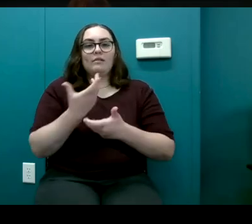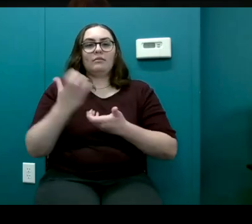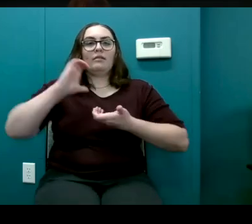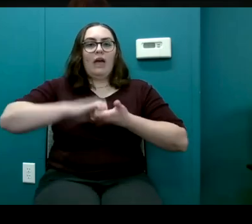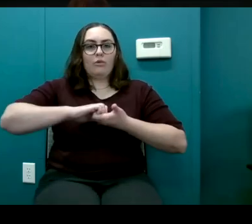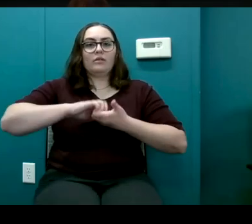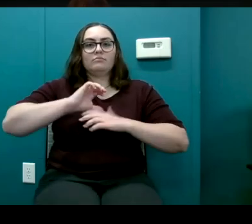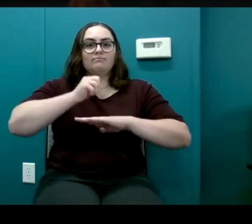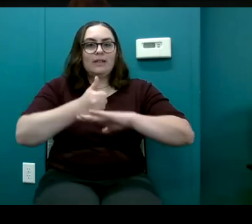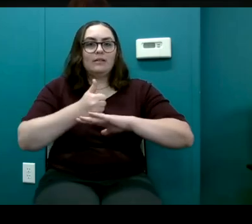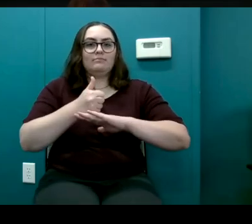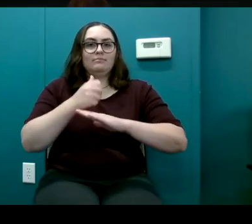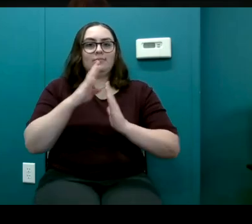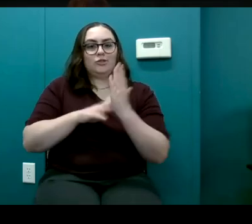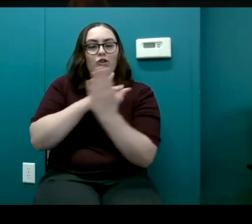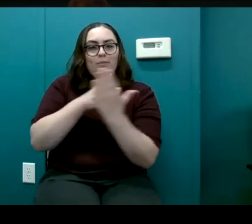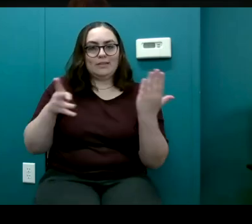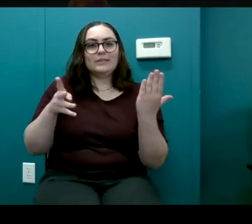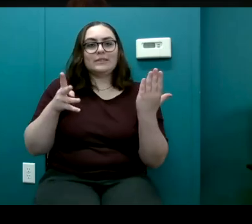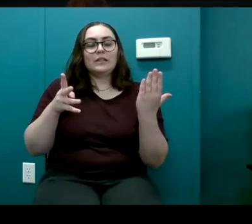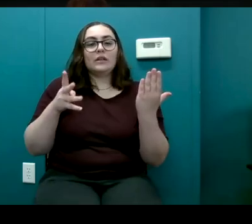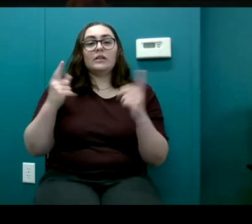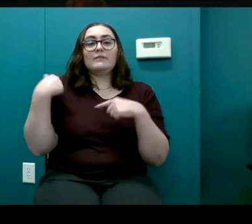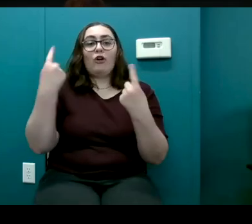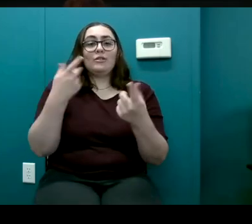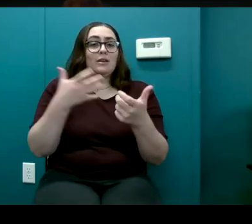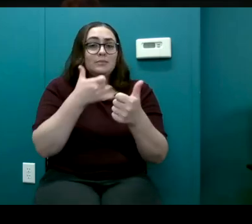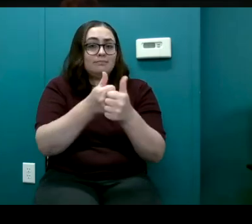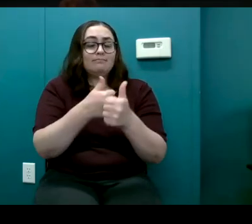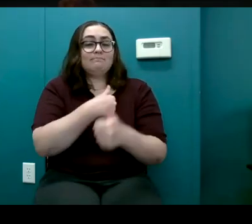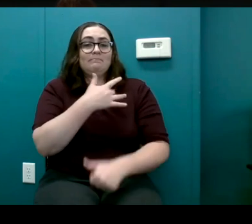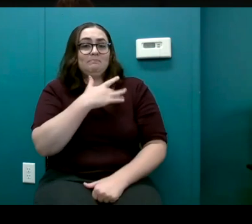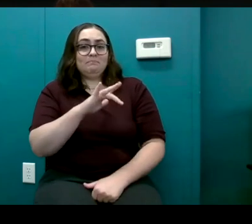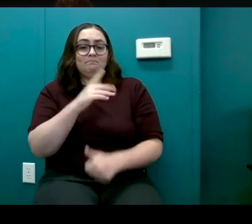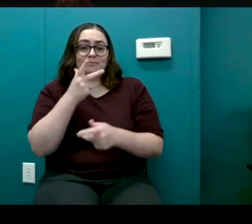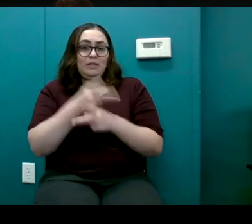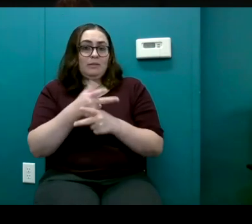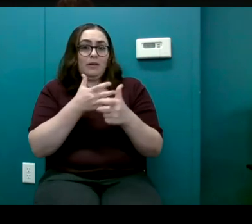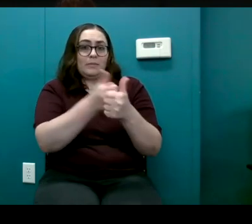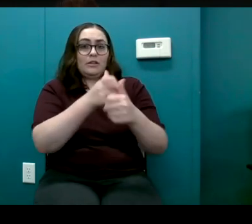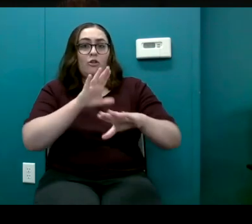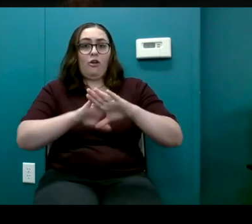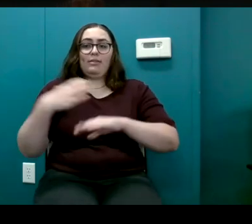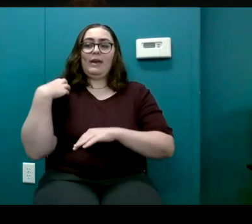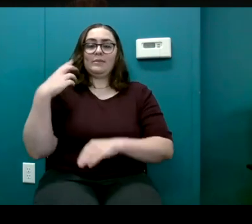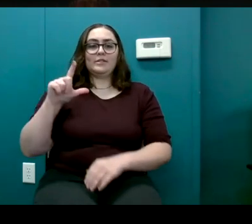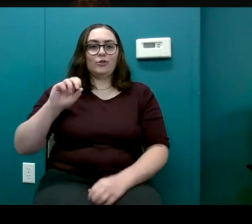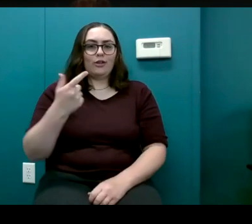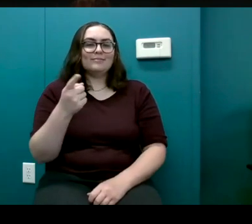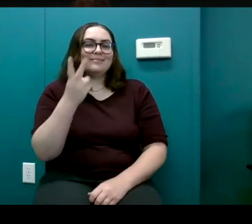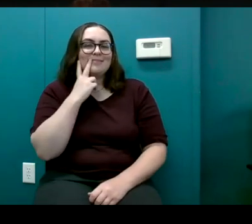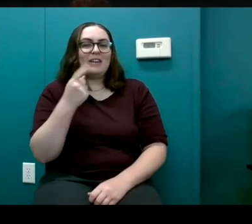made this document work. And then as far as updating it, I usually just keep it updated on the captain's logs. Like you guys can see, I've already